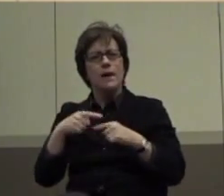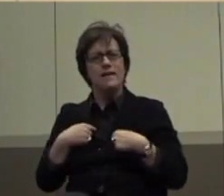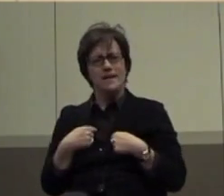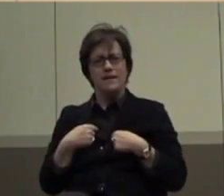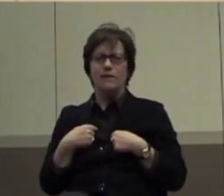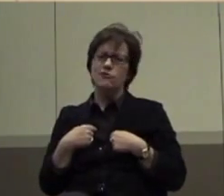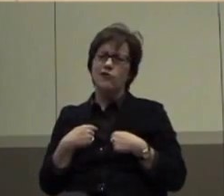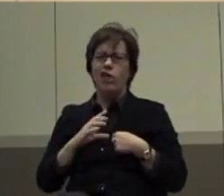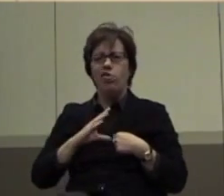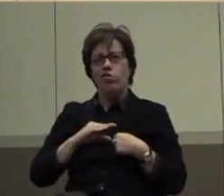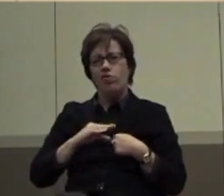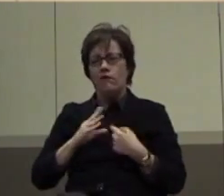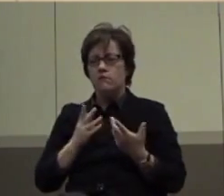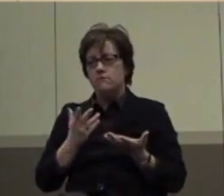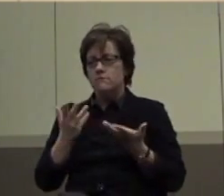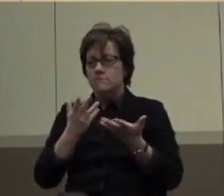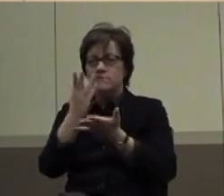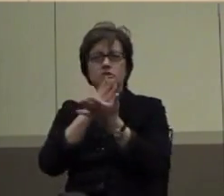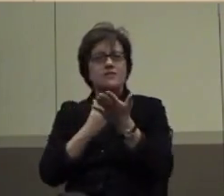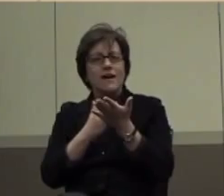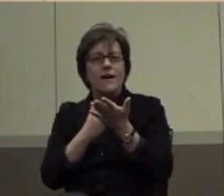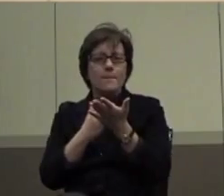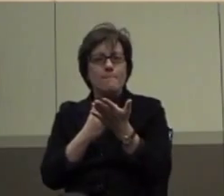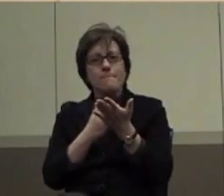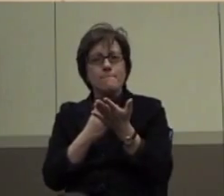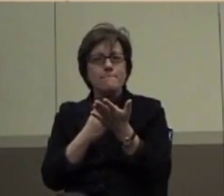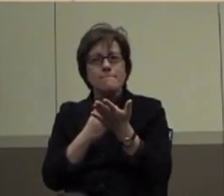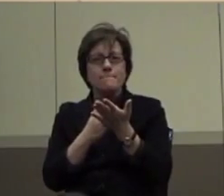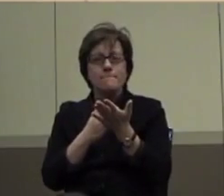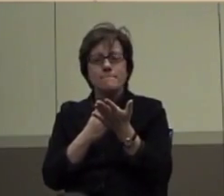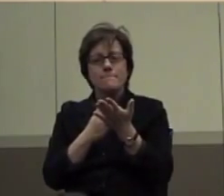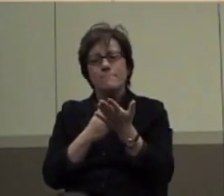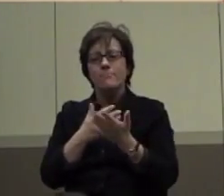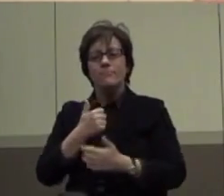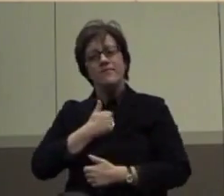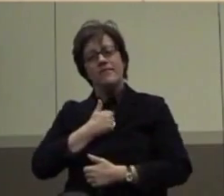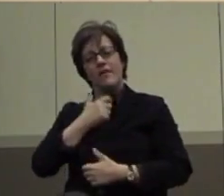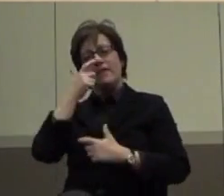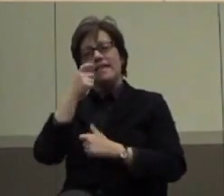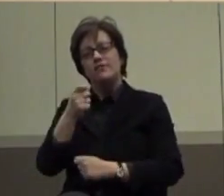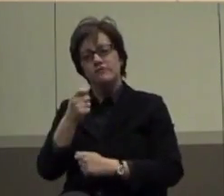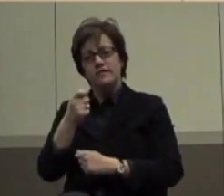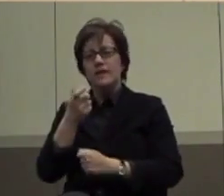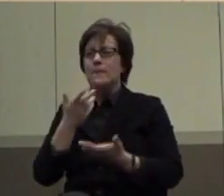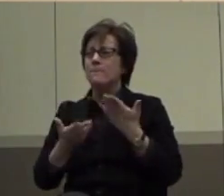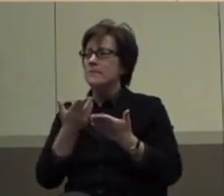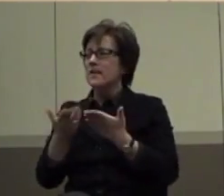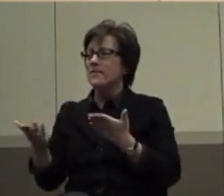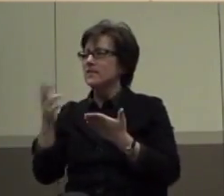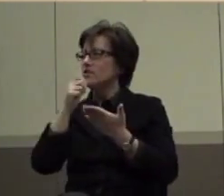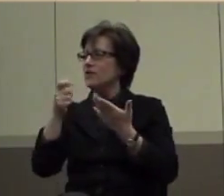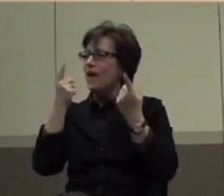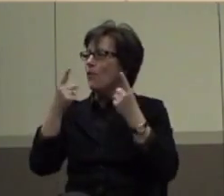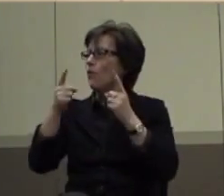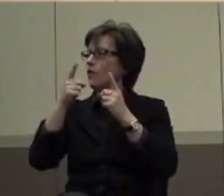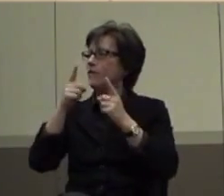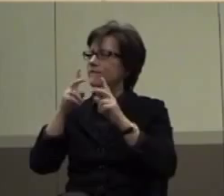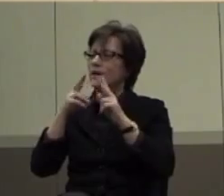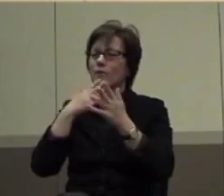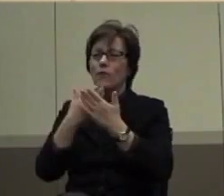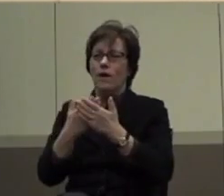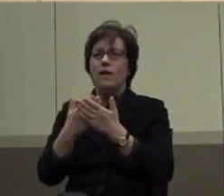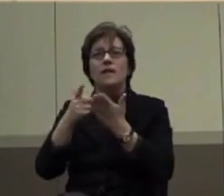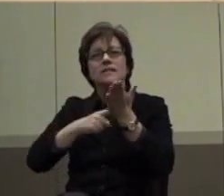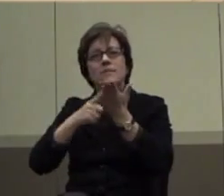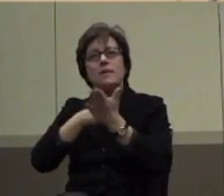there is a certain level of self-interest that maybe things don't work quite so well. In some cases, you have to